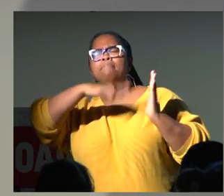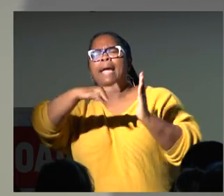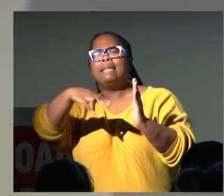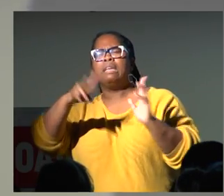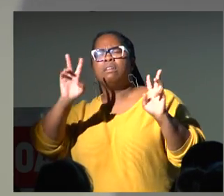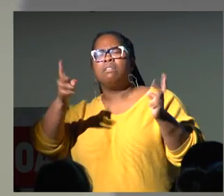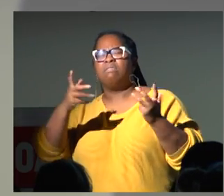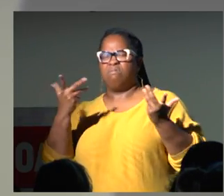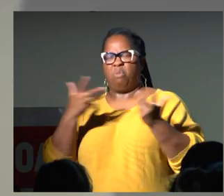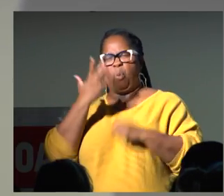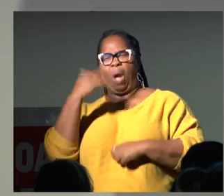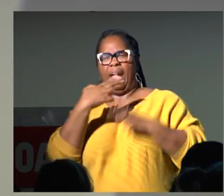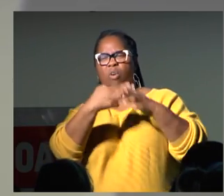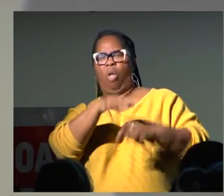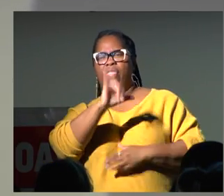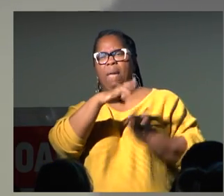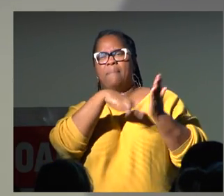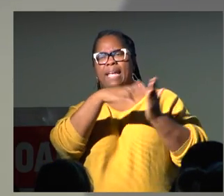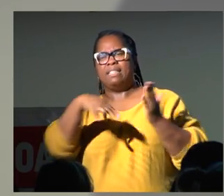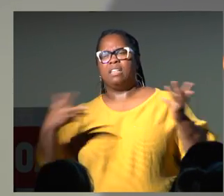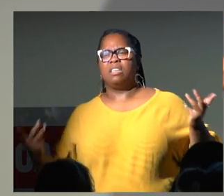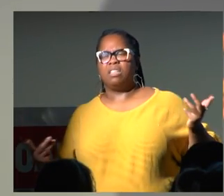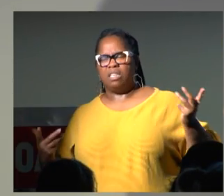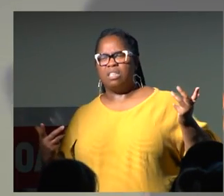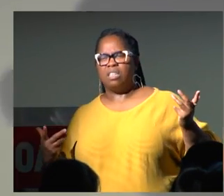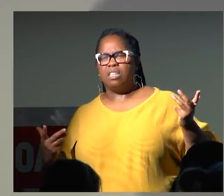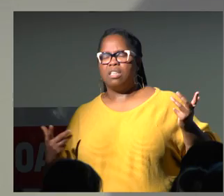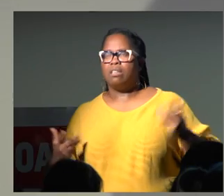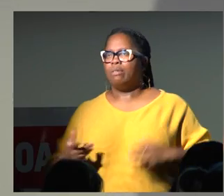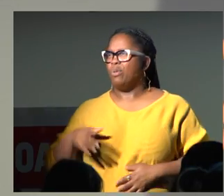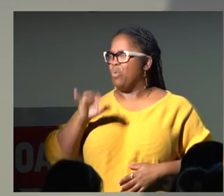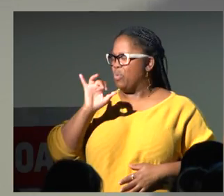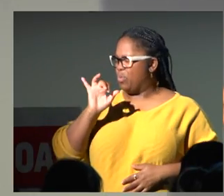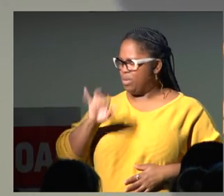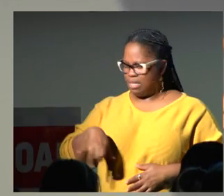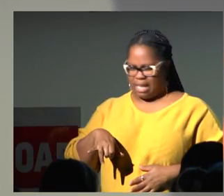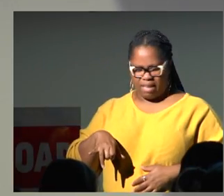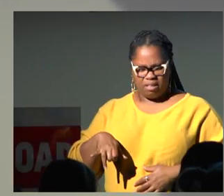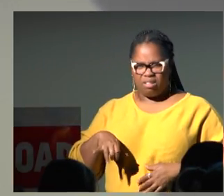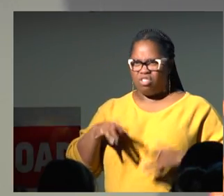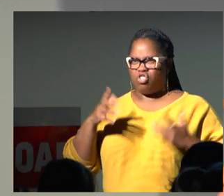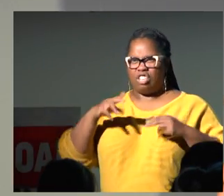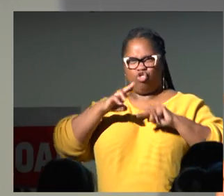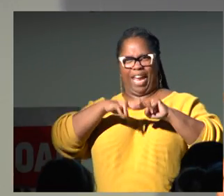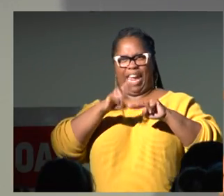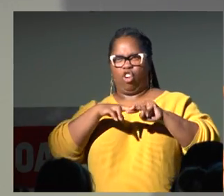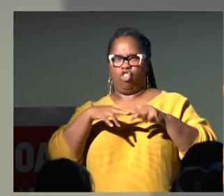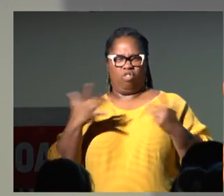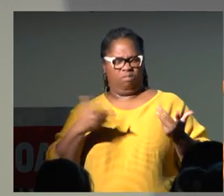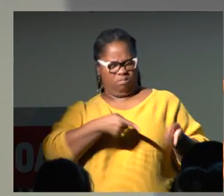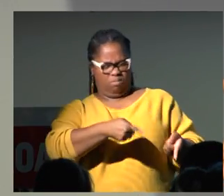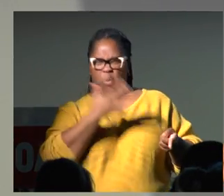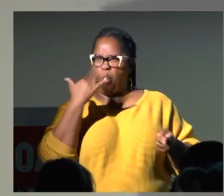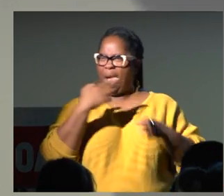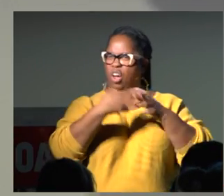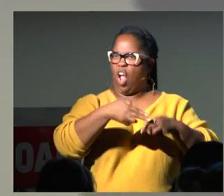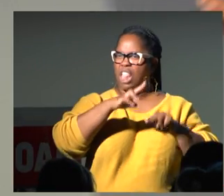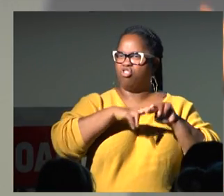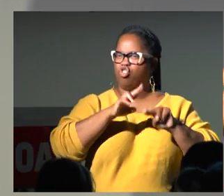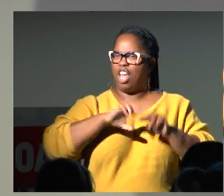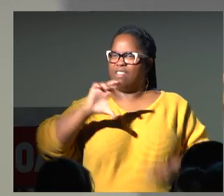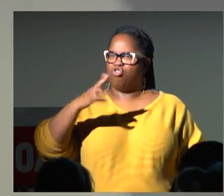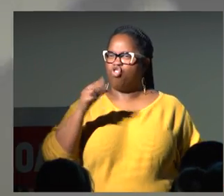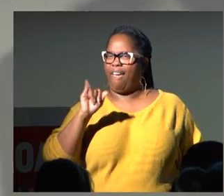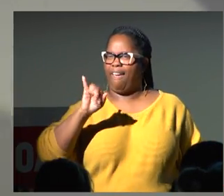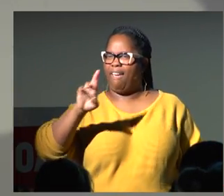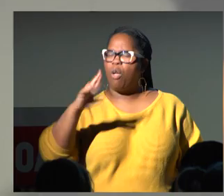that a painting? Right. Exactly. You know? Right. Just like, what's so chair-like about a chair? What makes it a chair? You know, we call it a